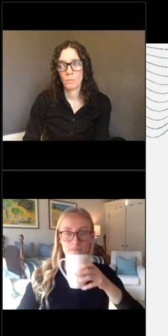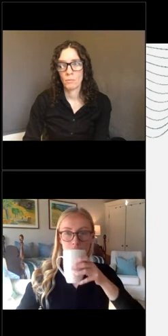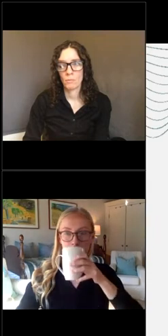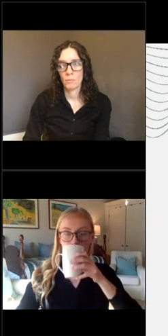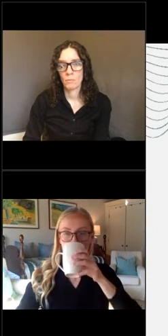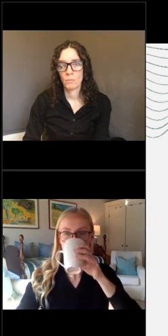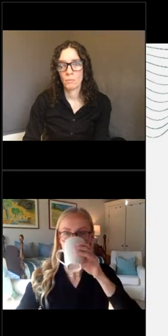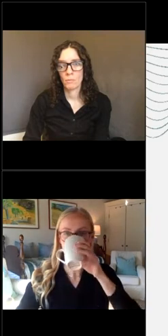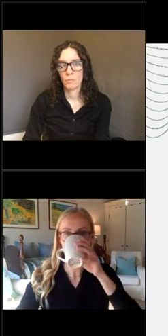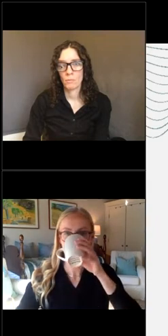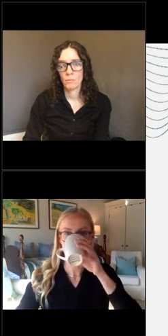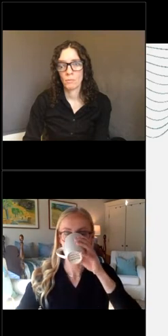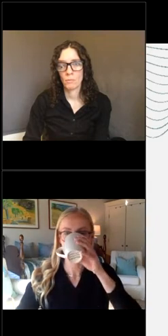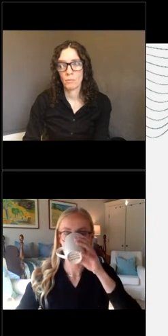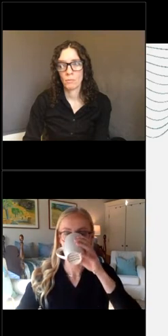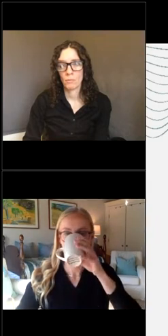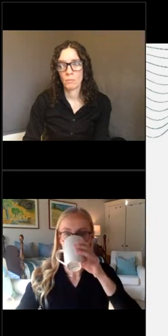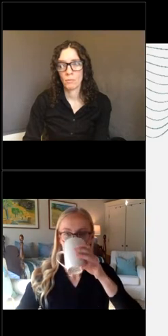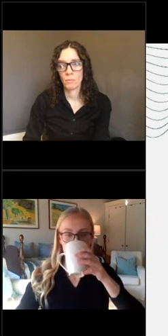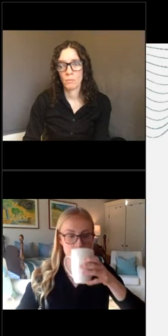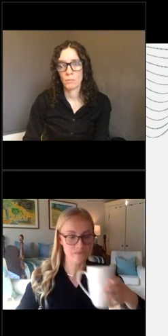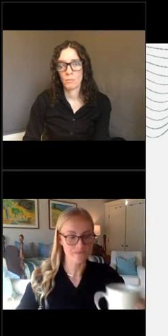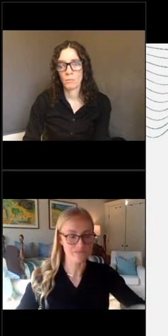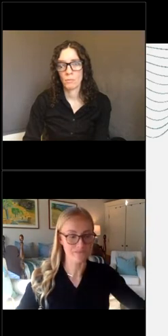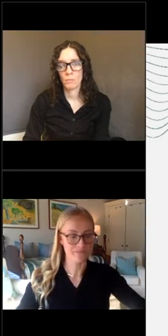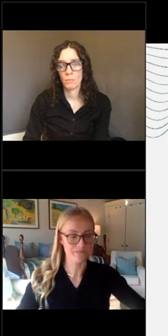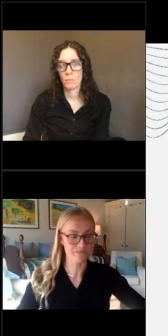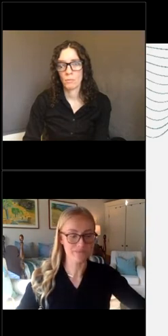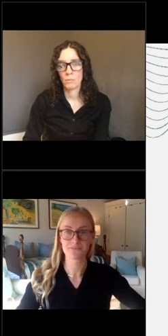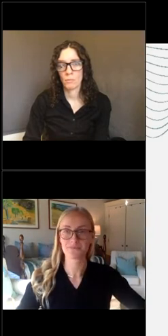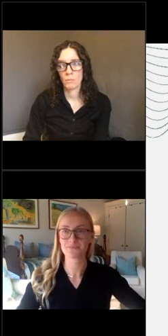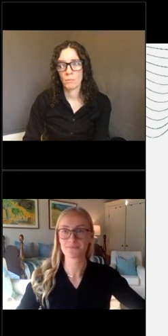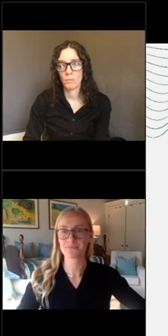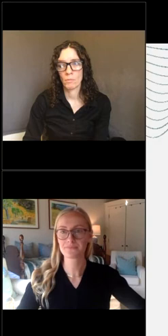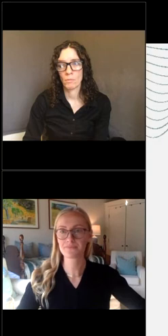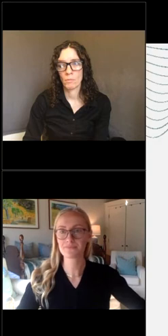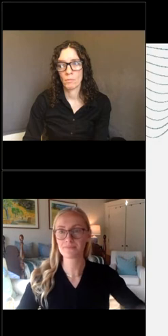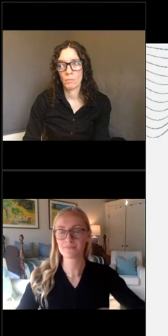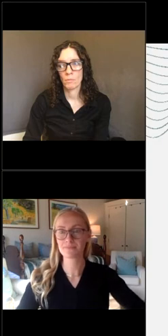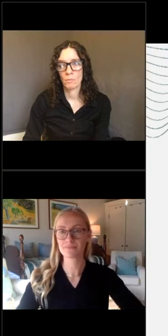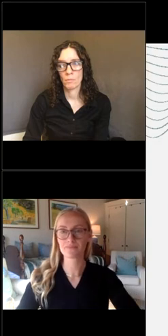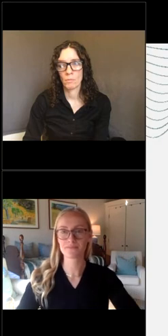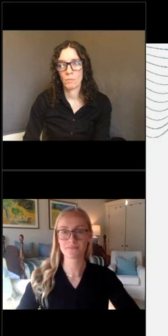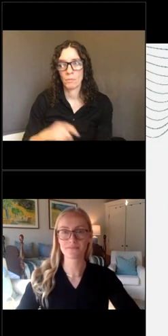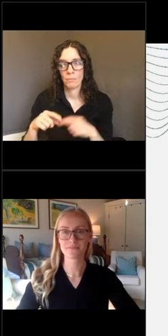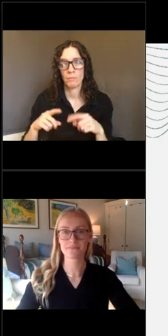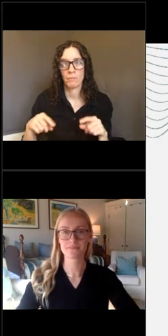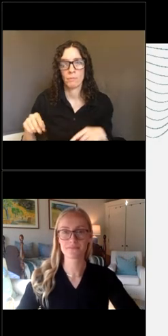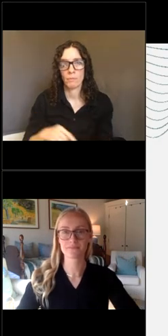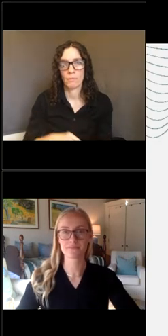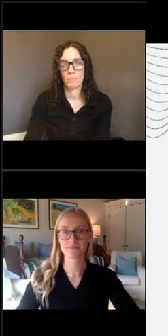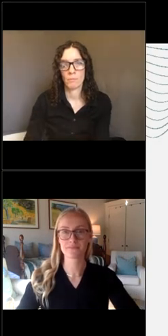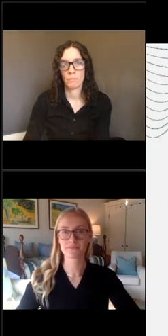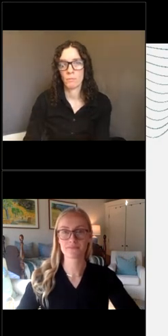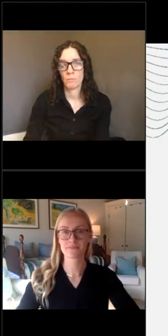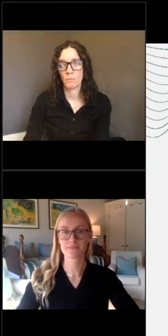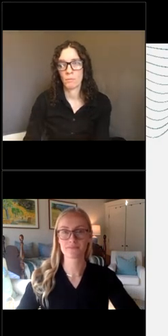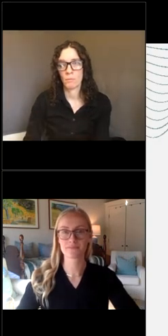and is still so much emerging. Now, then we're talking climate change,